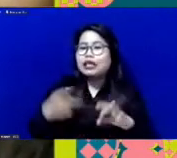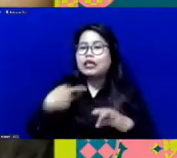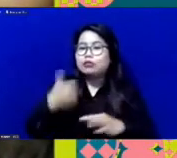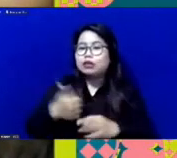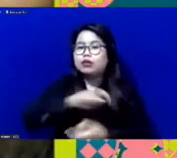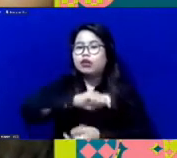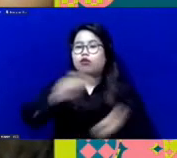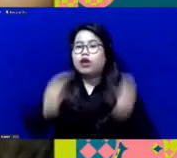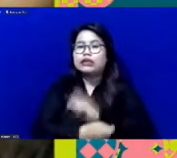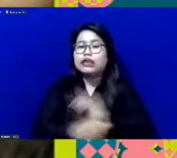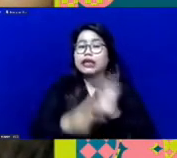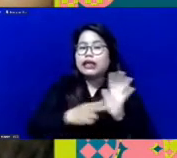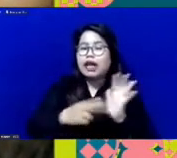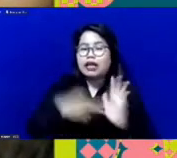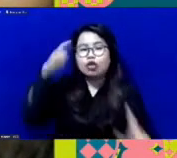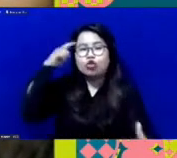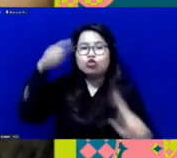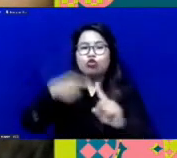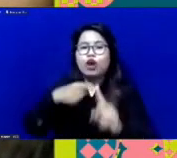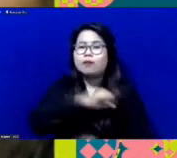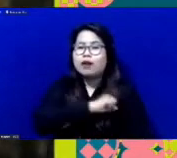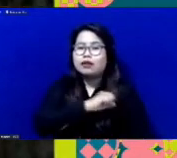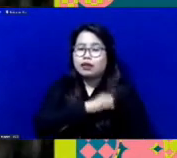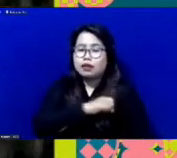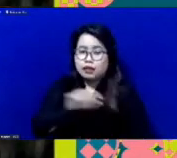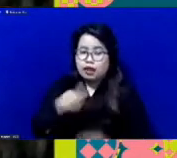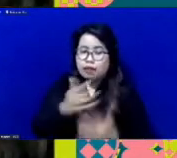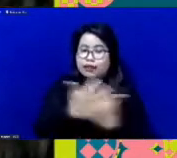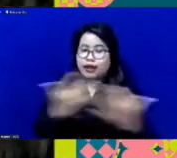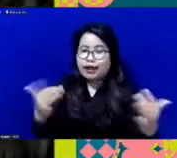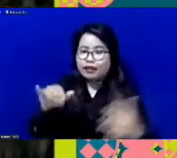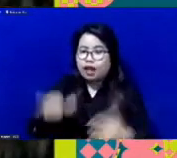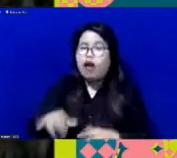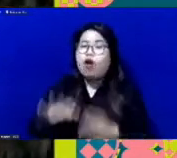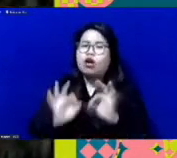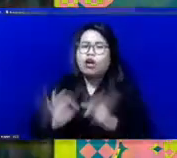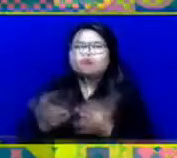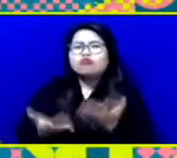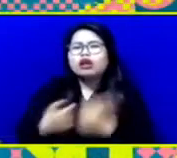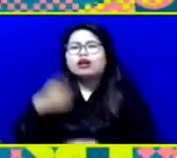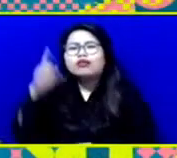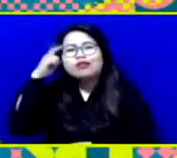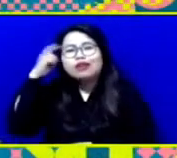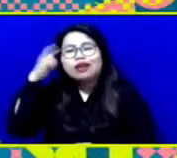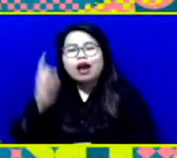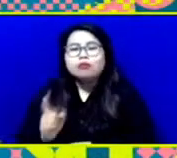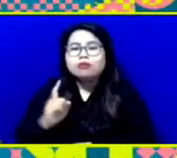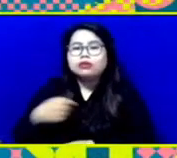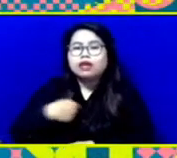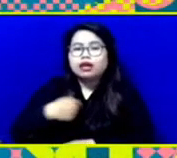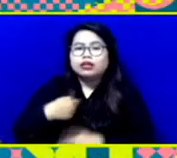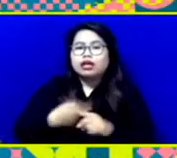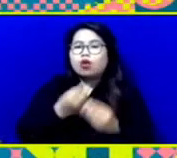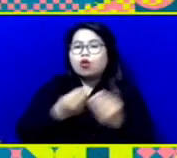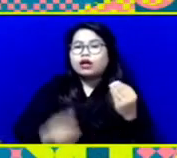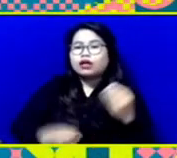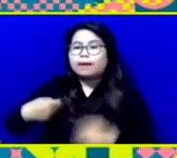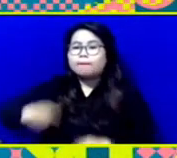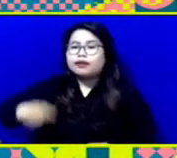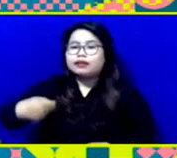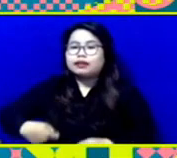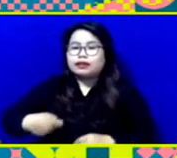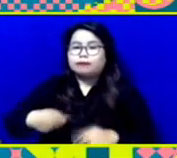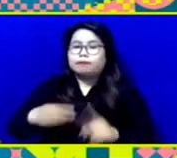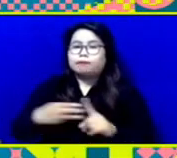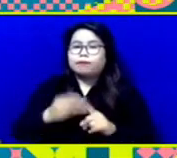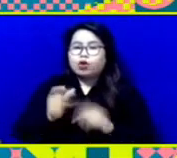Some of you may actually think why I'm as a Vice Minister of State and Enterprise actually interested in actually talking about values. I want to check. Can